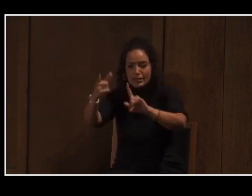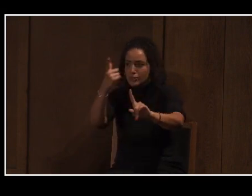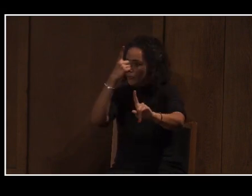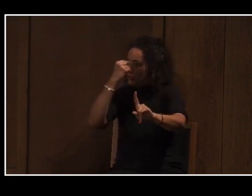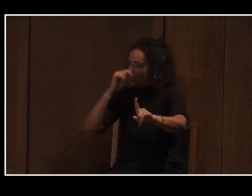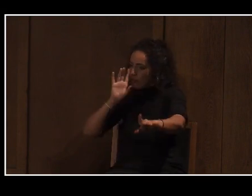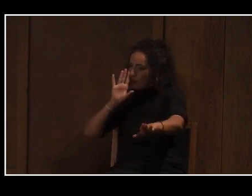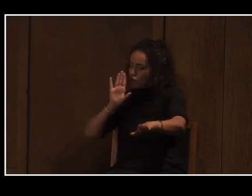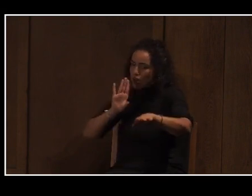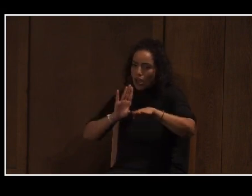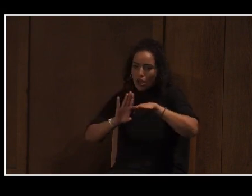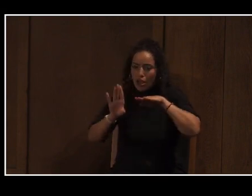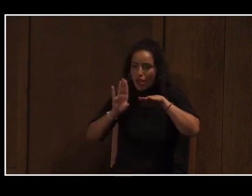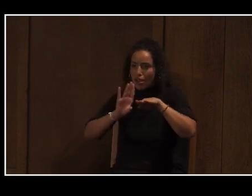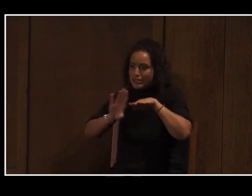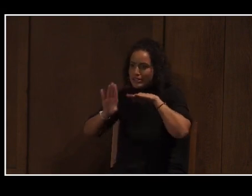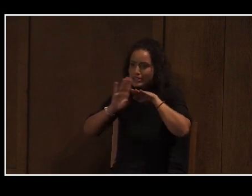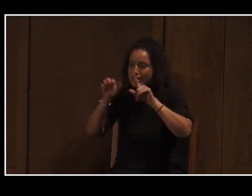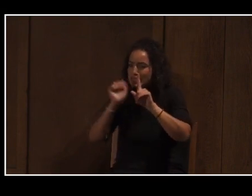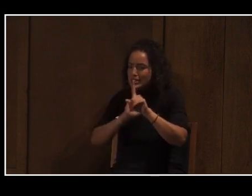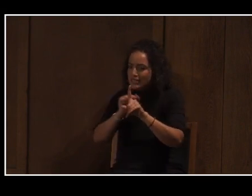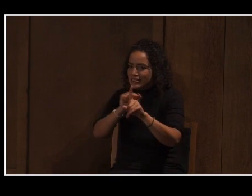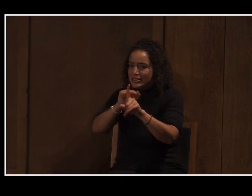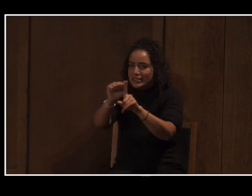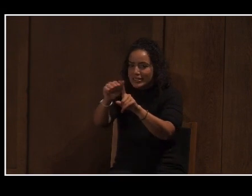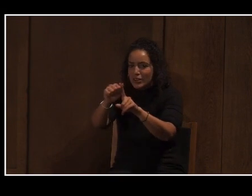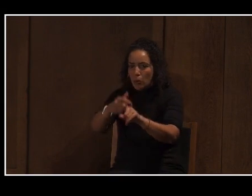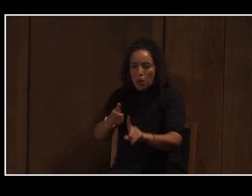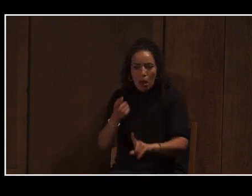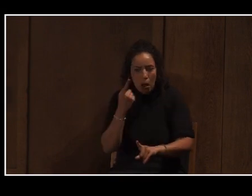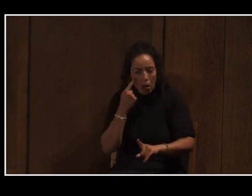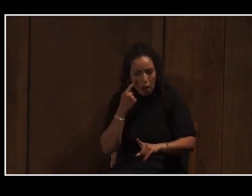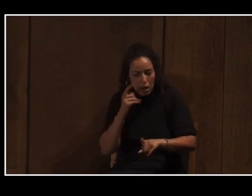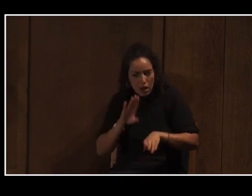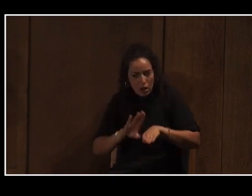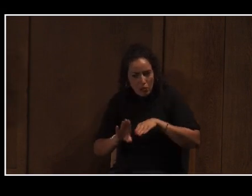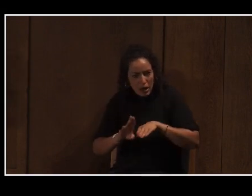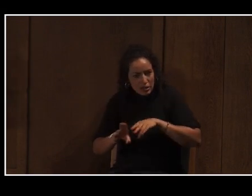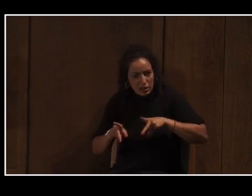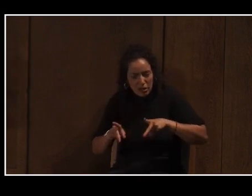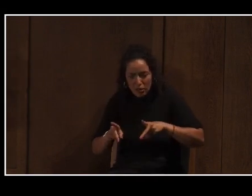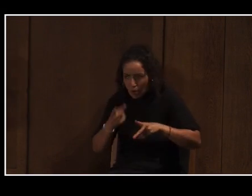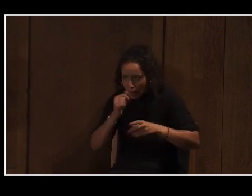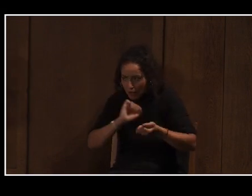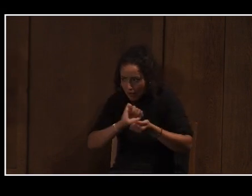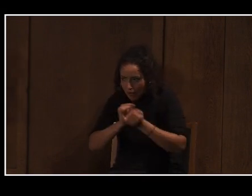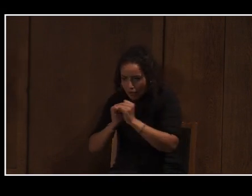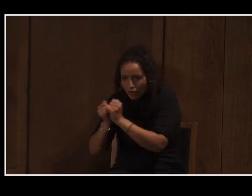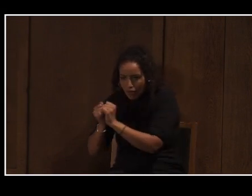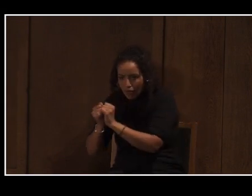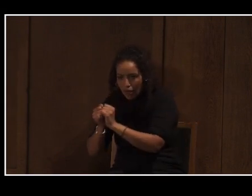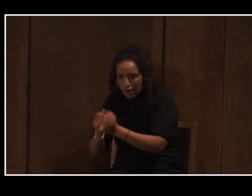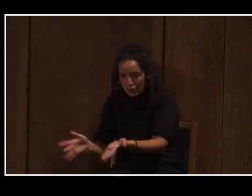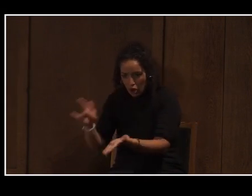rehearsing society, prototyping the way that we can collaborate, and that we can actually solve urban challenges in this case. And it